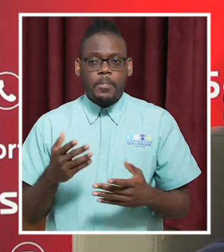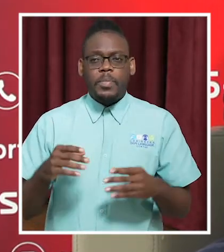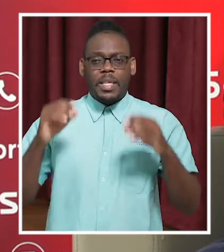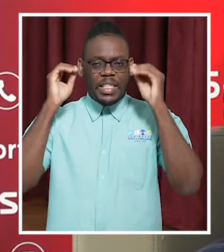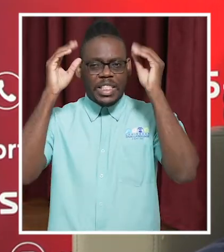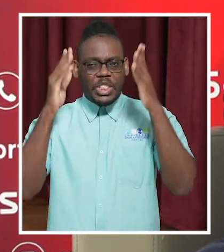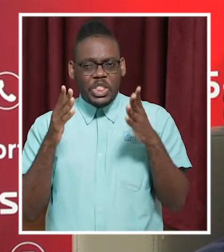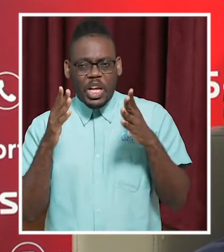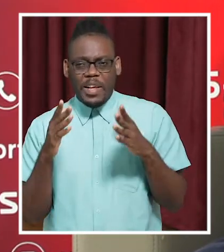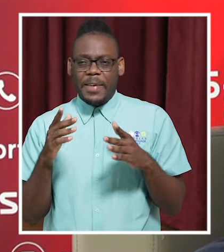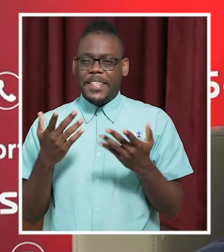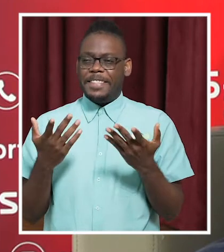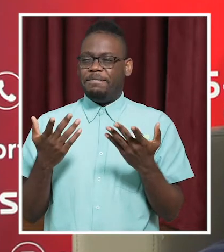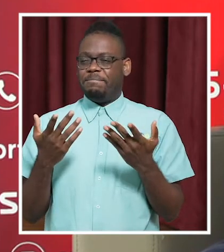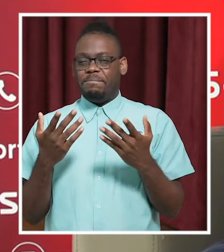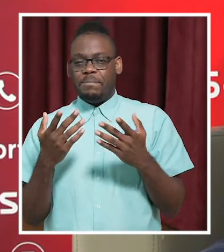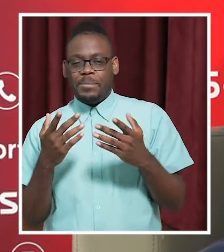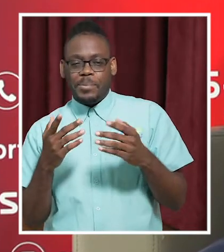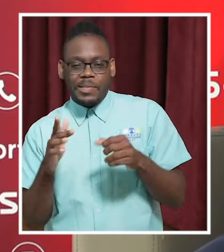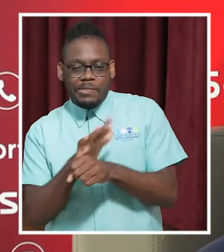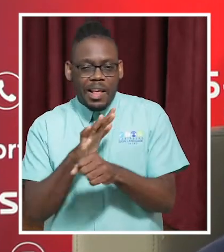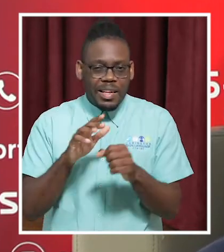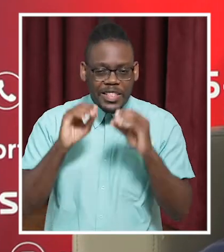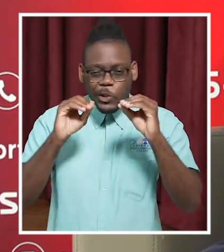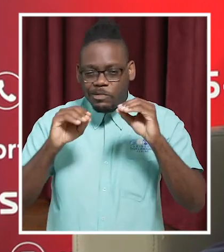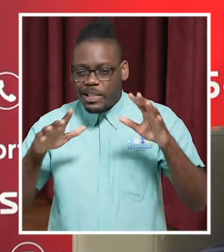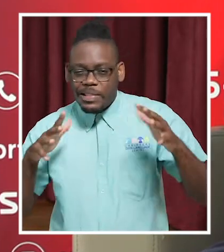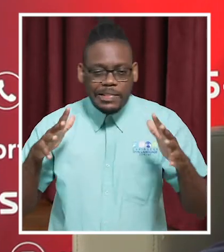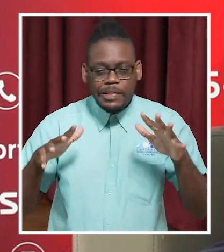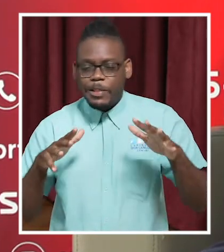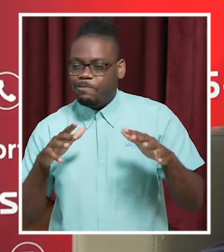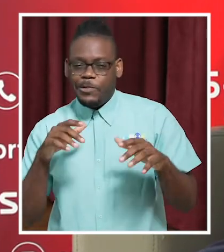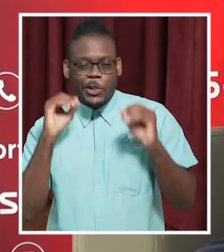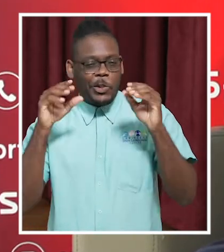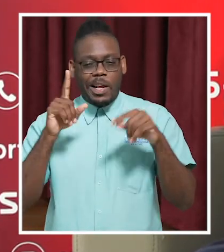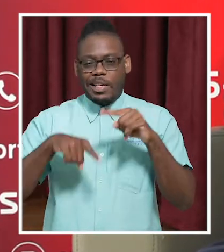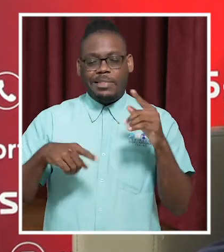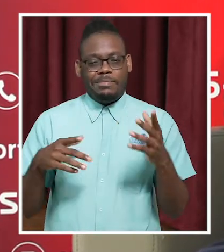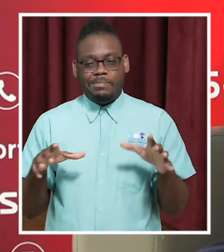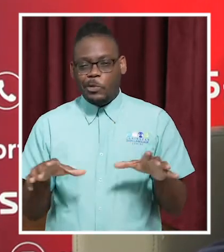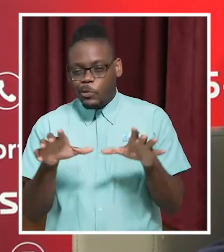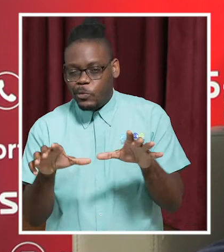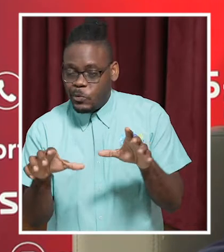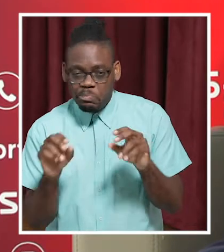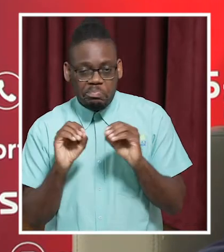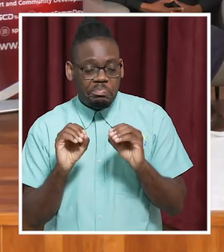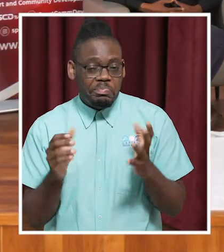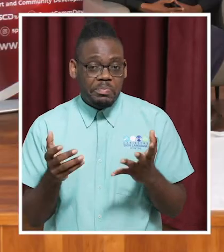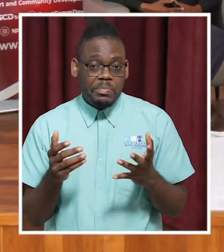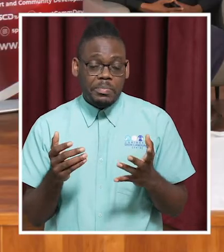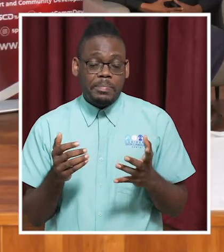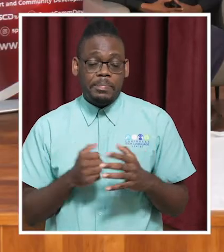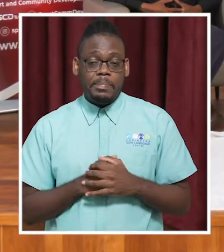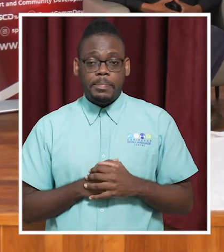the principal and the school hierarchy. So, Professor, you piqued my